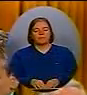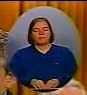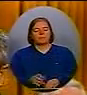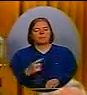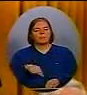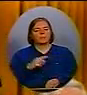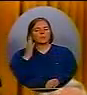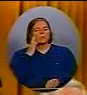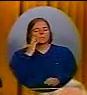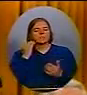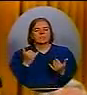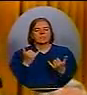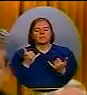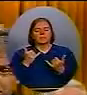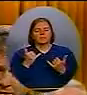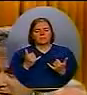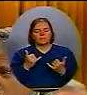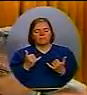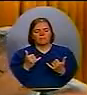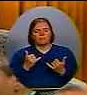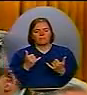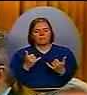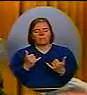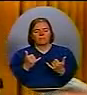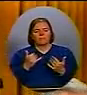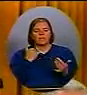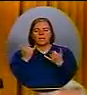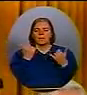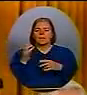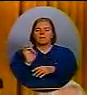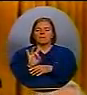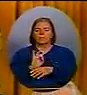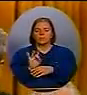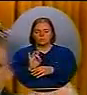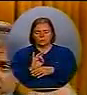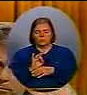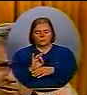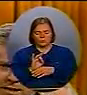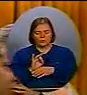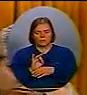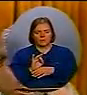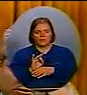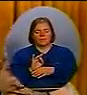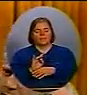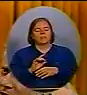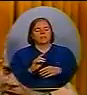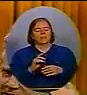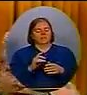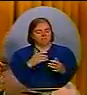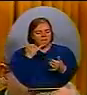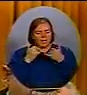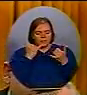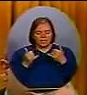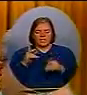that were made were identified to non-Conservative voters. We now know that the robo-calls went right back to Conservative Party headquarters. So someone on that